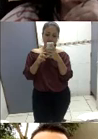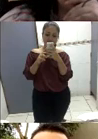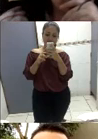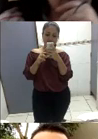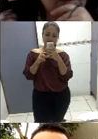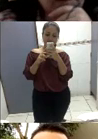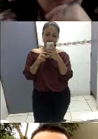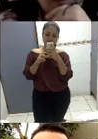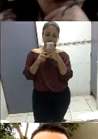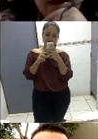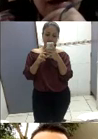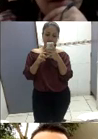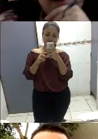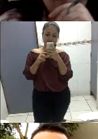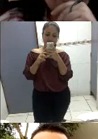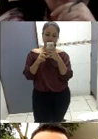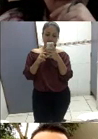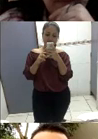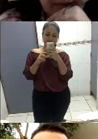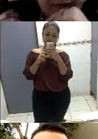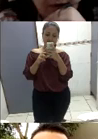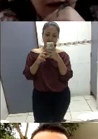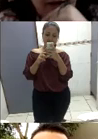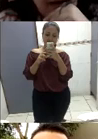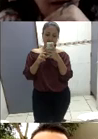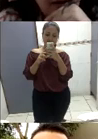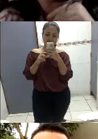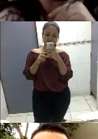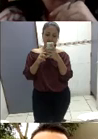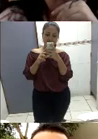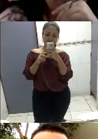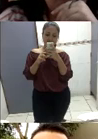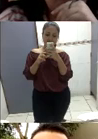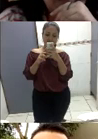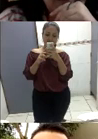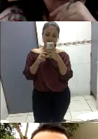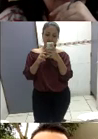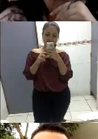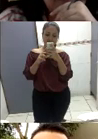I suggest you we have a WhatsApp. We have a WhatsApp